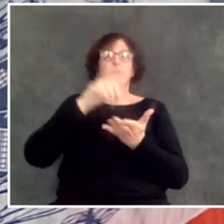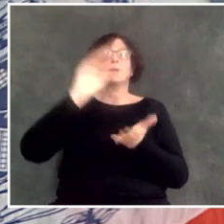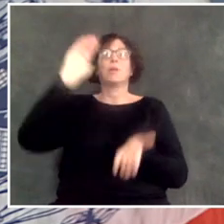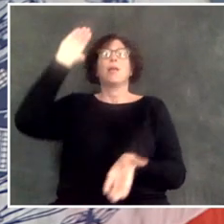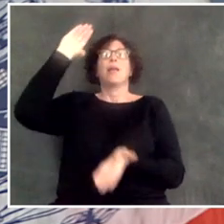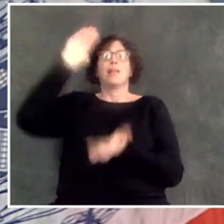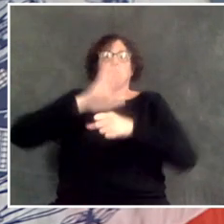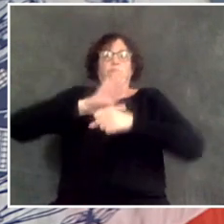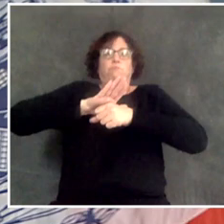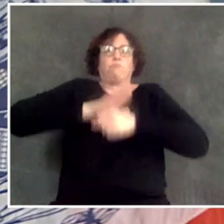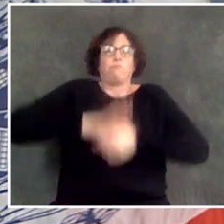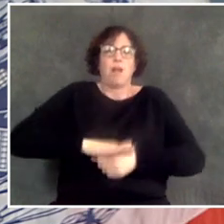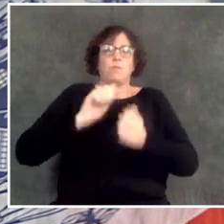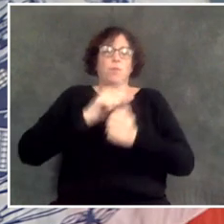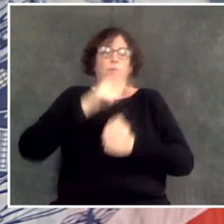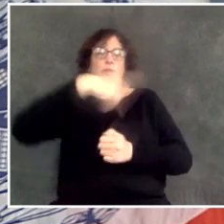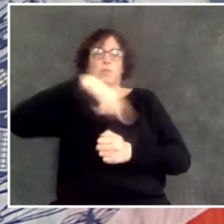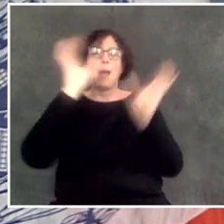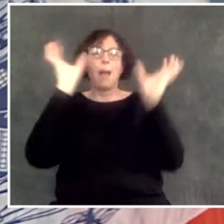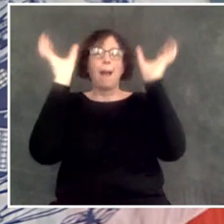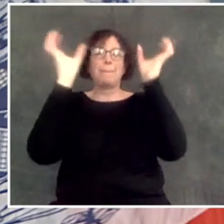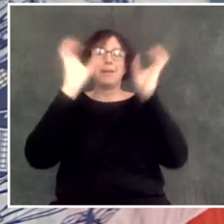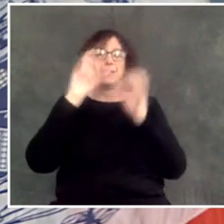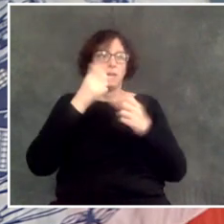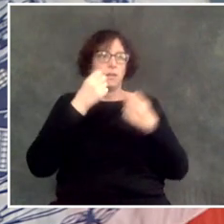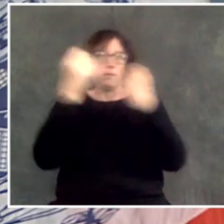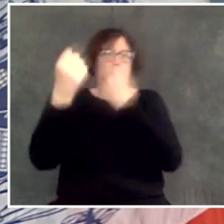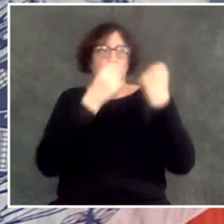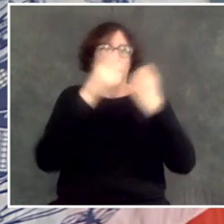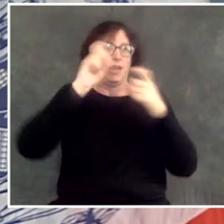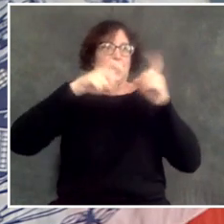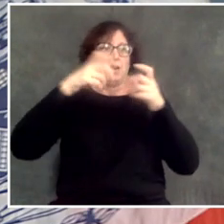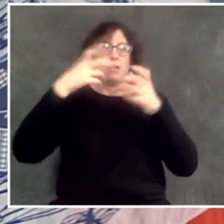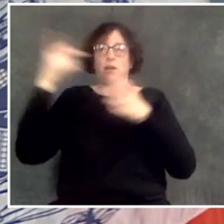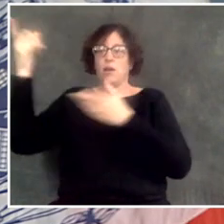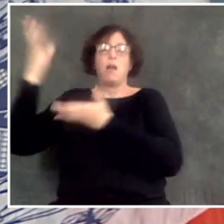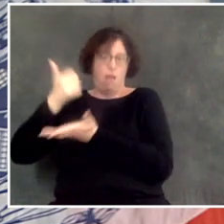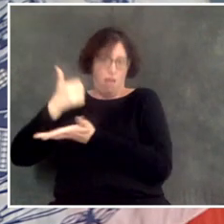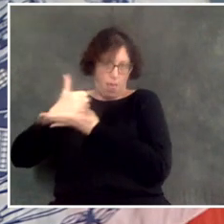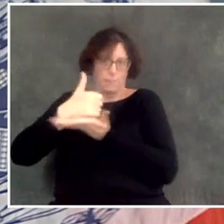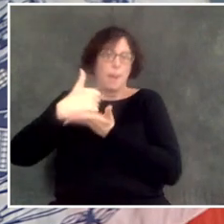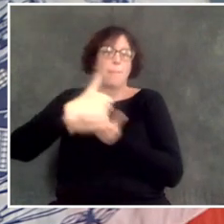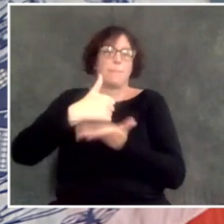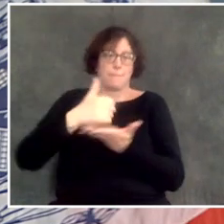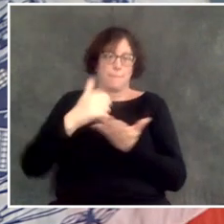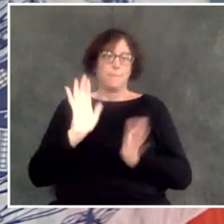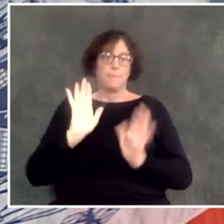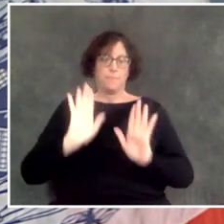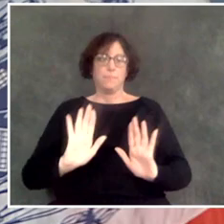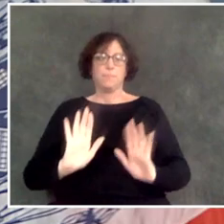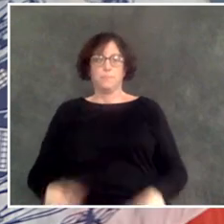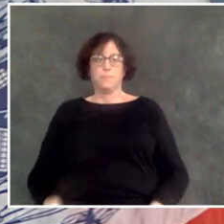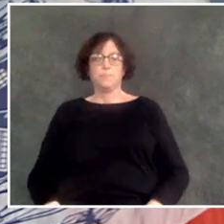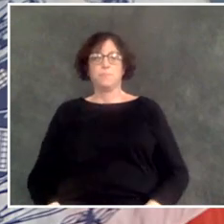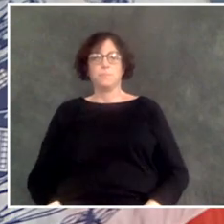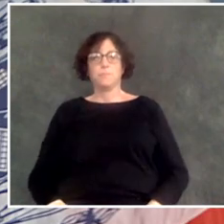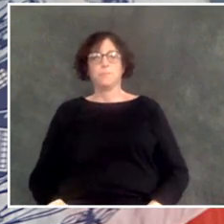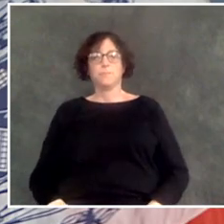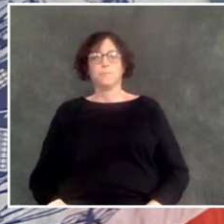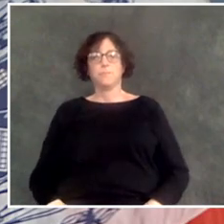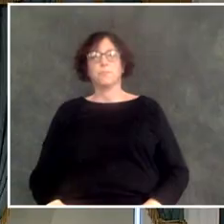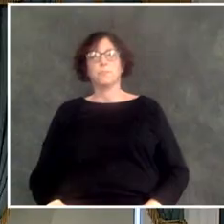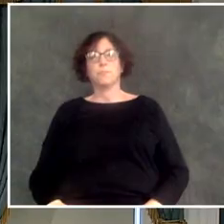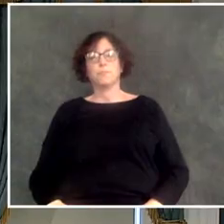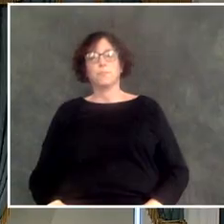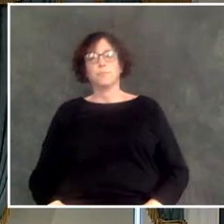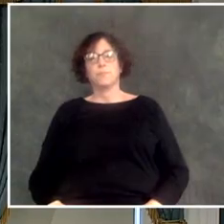will always be open to talk about what we can do for them now. And then when the crisis is over, we can talk about the future. Next, we have Jeff Mays